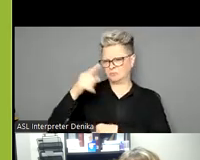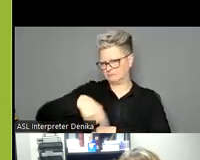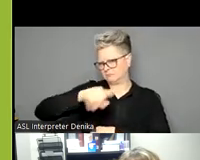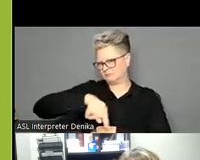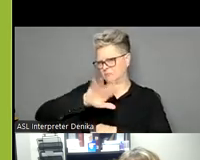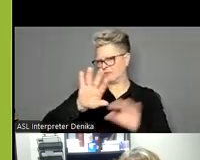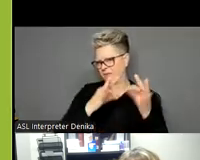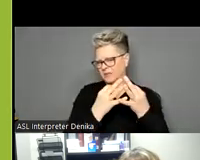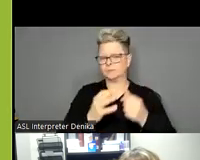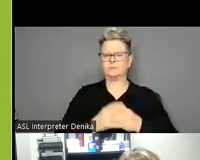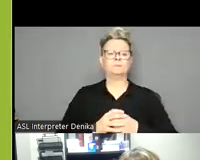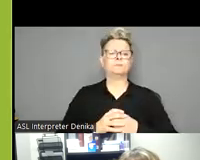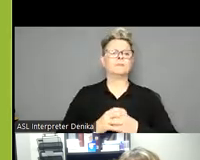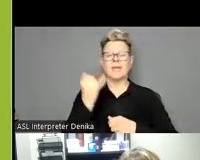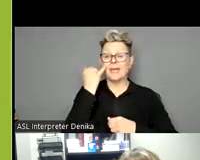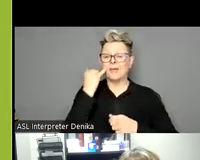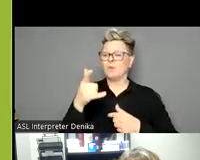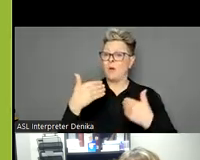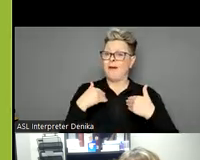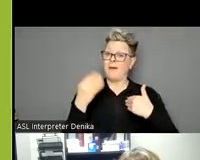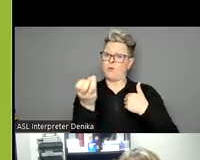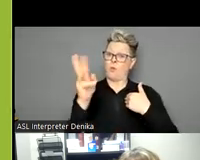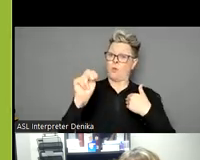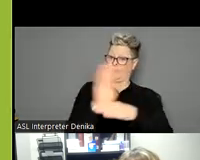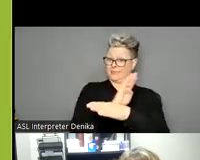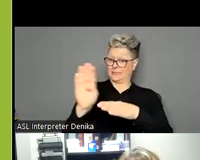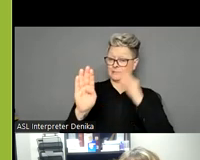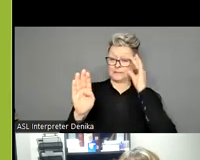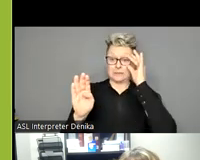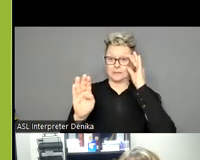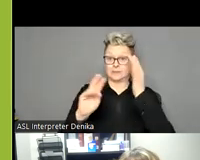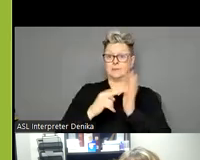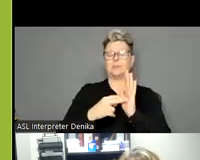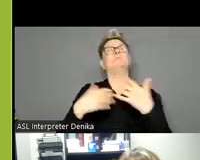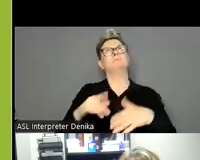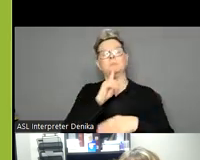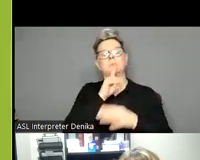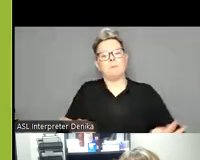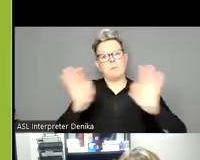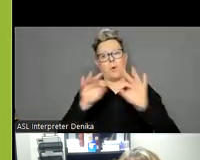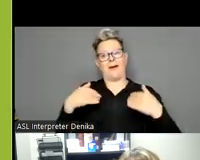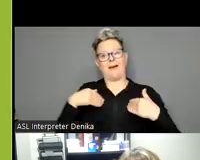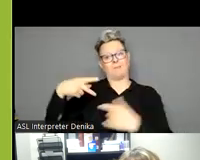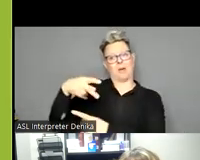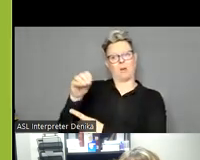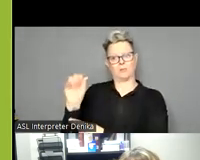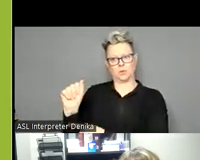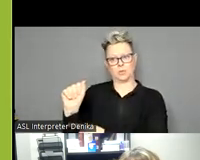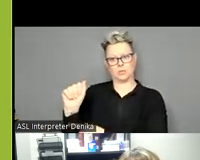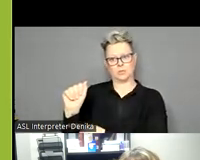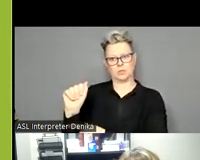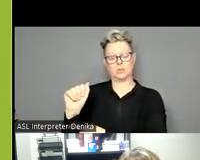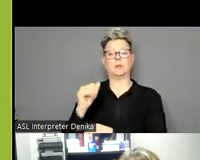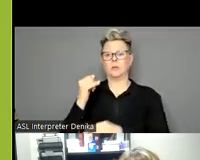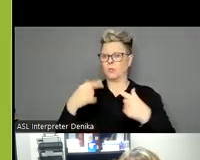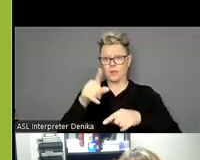If you own a business, it might be particularly valuable to have a power of attorney. So who will handle things while you can't? You might want